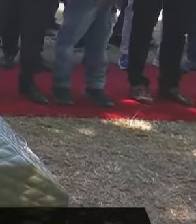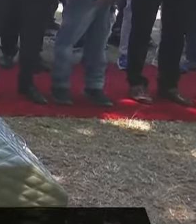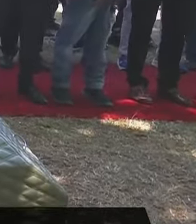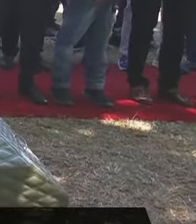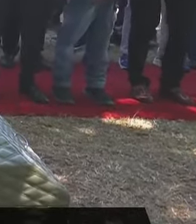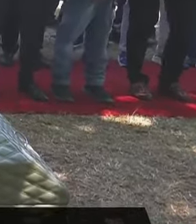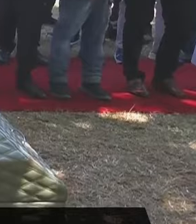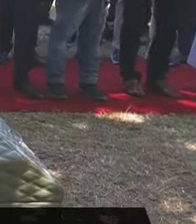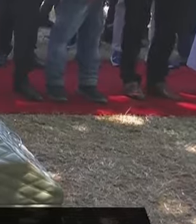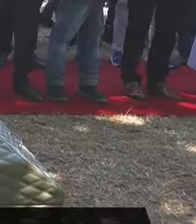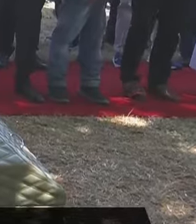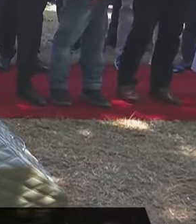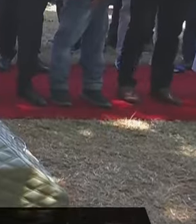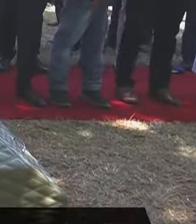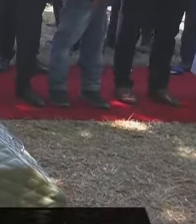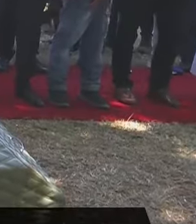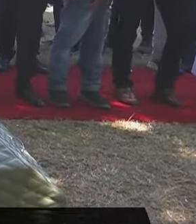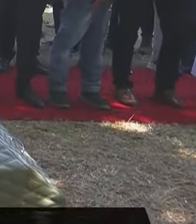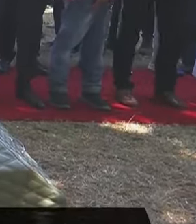goes.